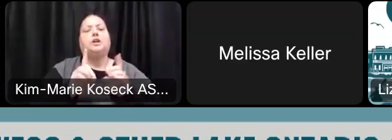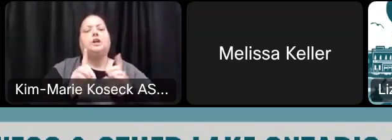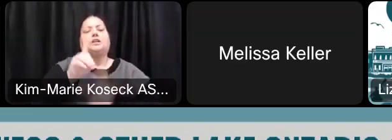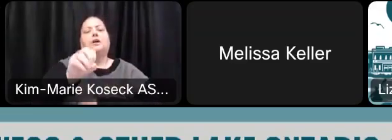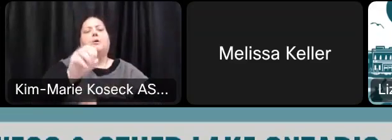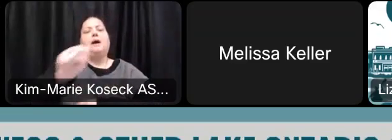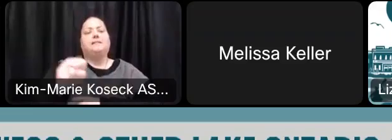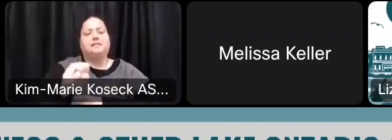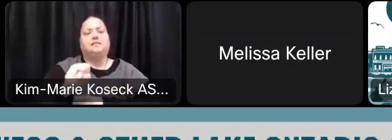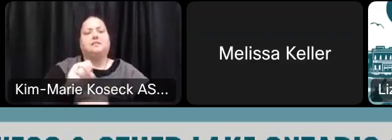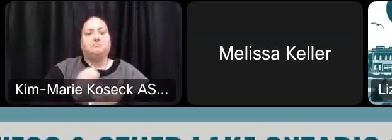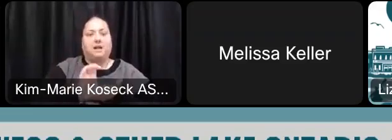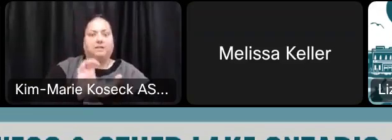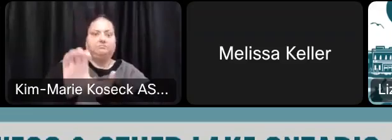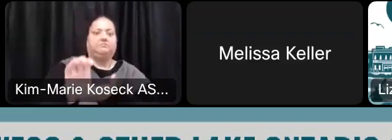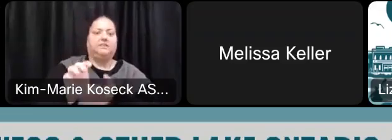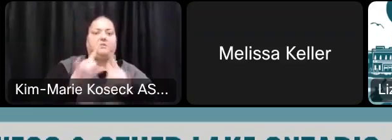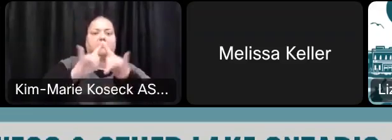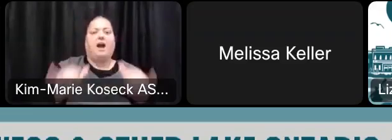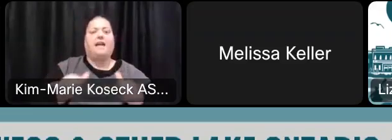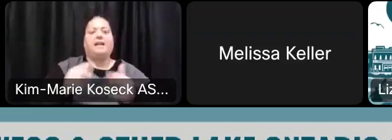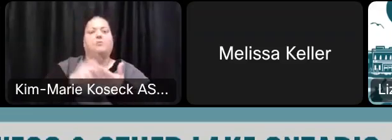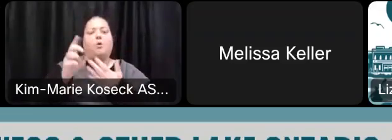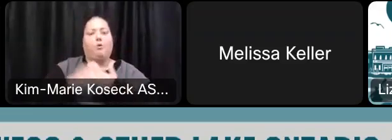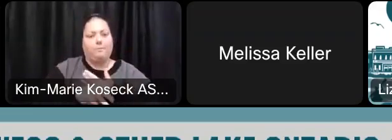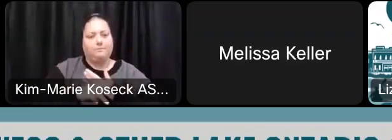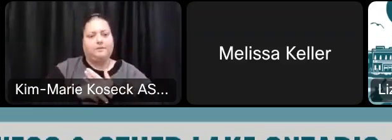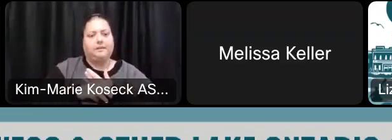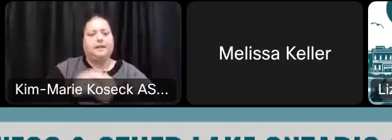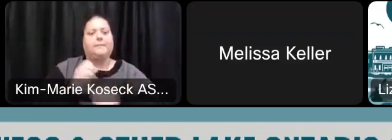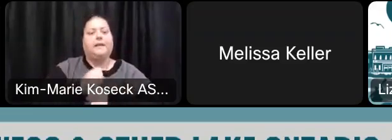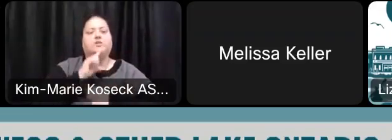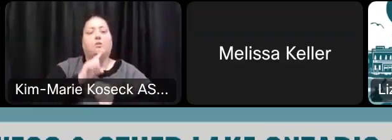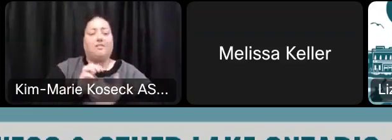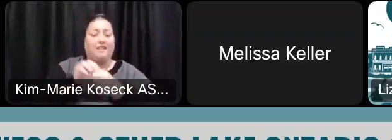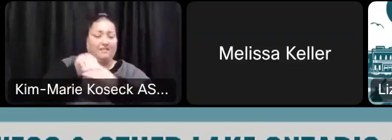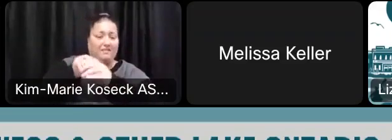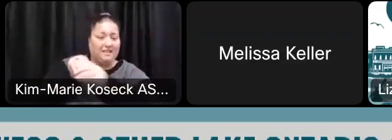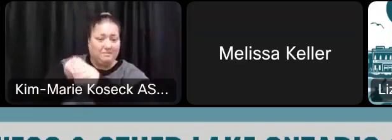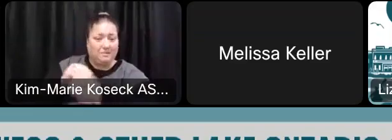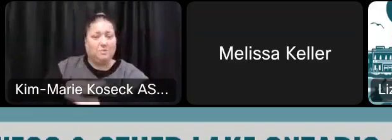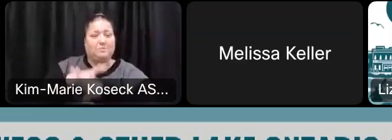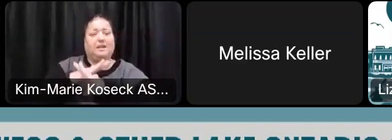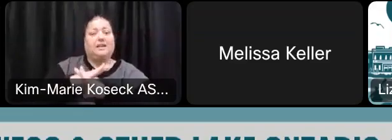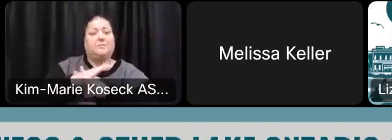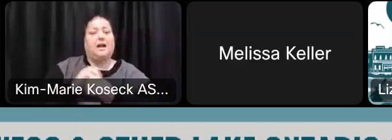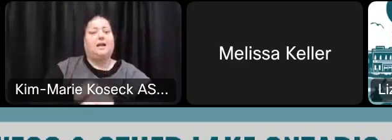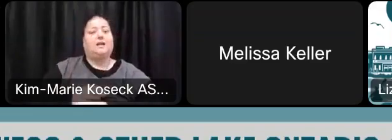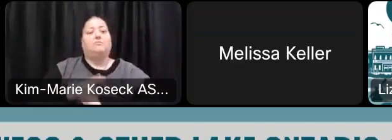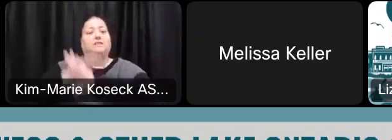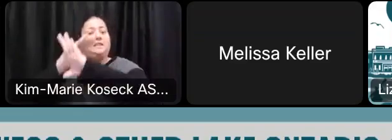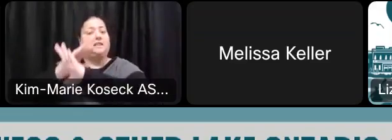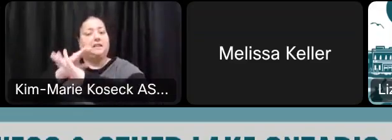invested a tremendous amount of money from a variety of programs, but also ensured that those investments were protected by resiliency